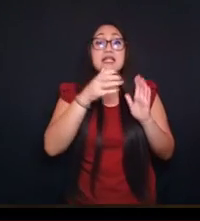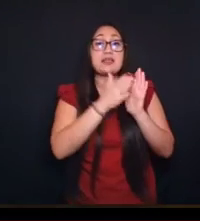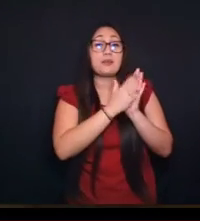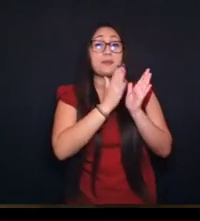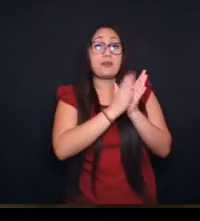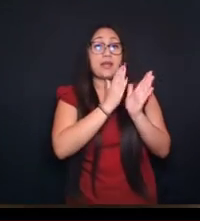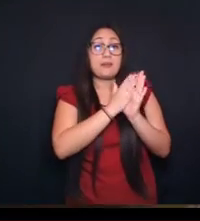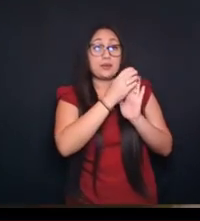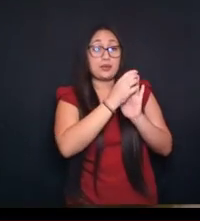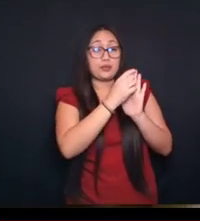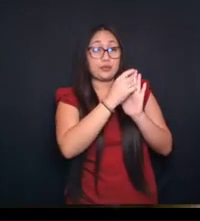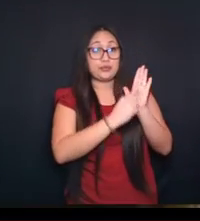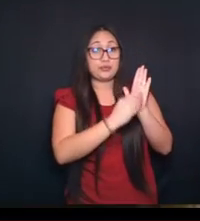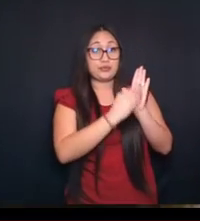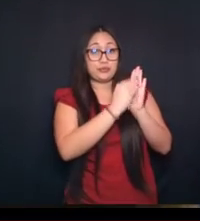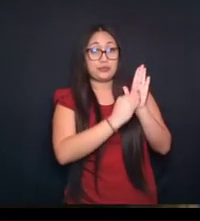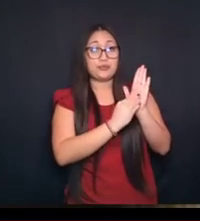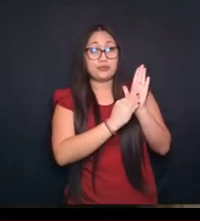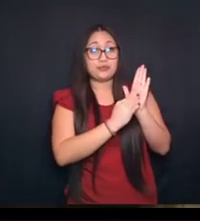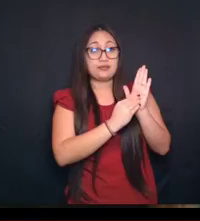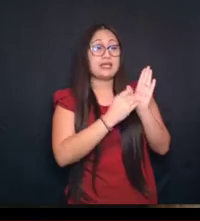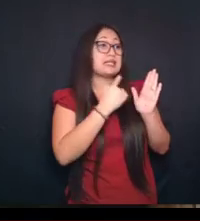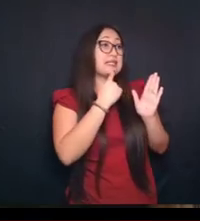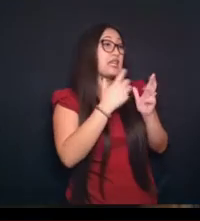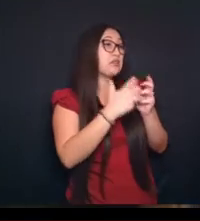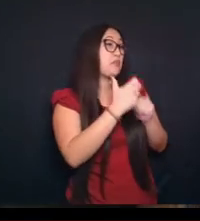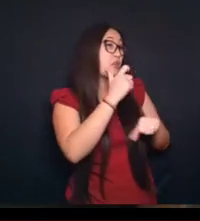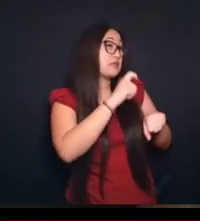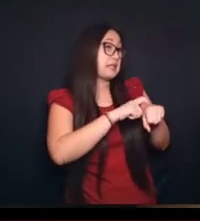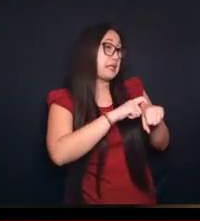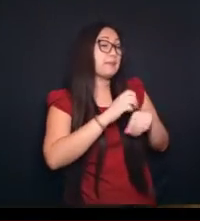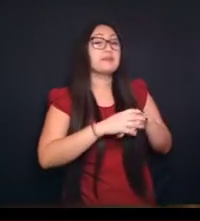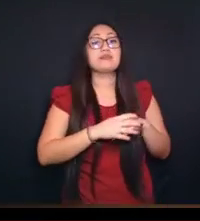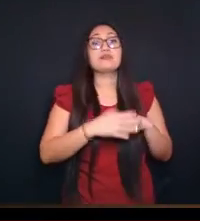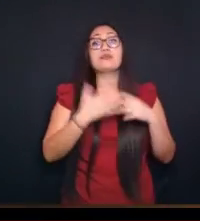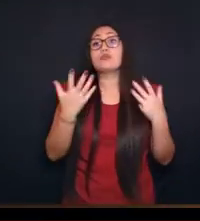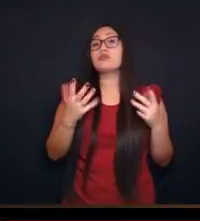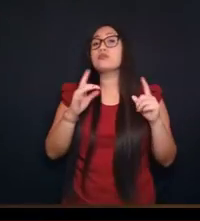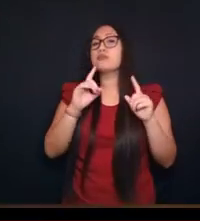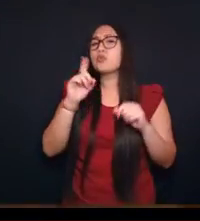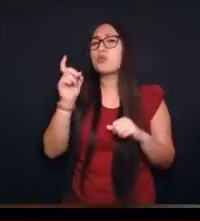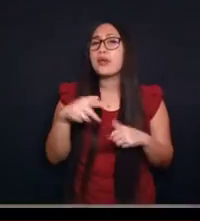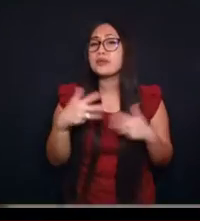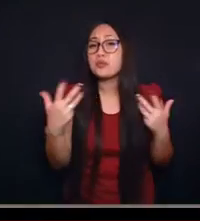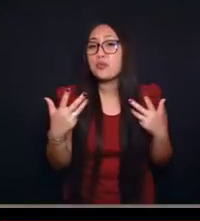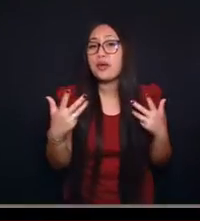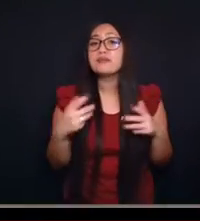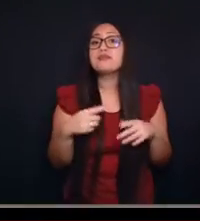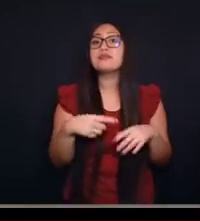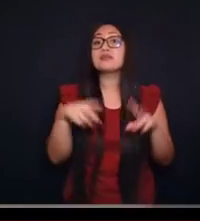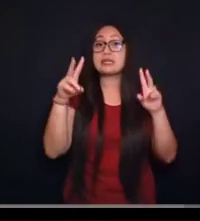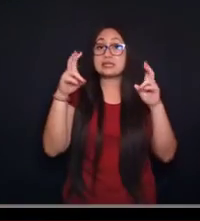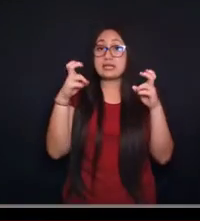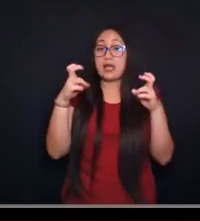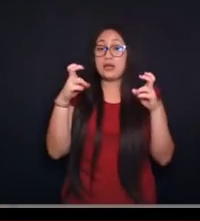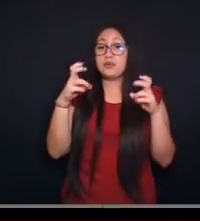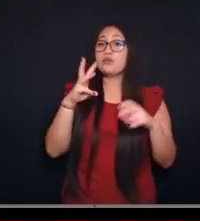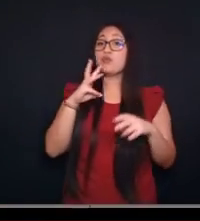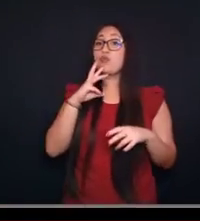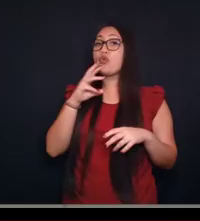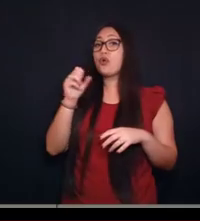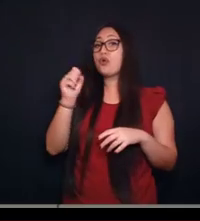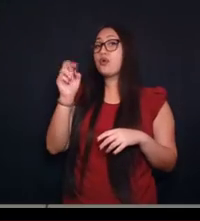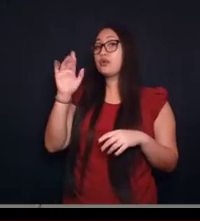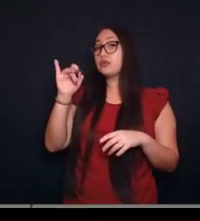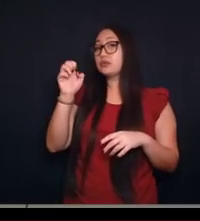says it spends most of their time. It doesn't say. Okay, but the question is, look, since the title of the article is Water Striders, would you find a